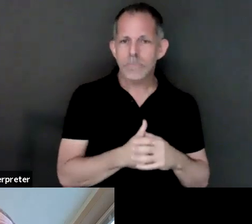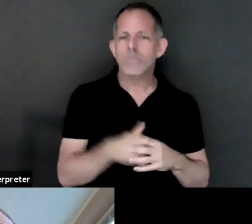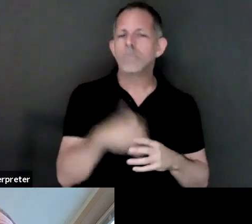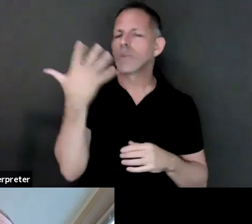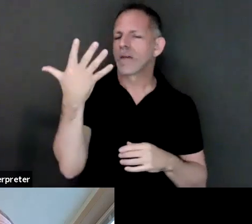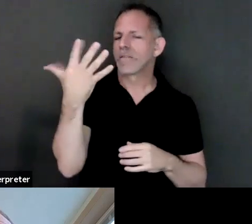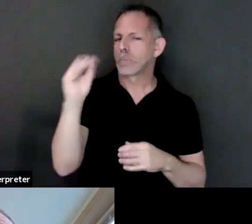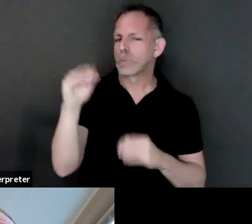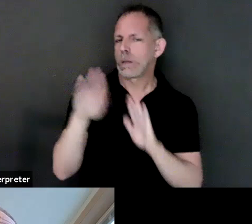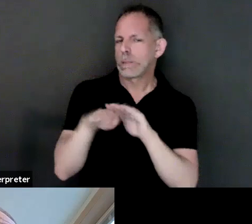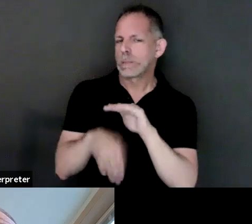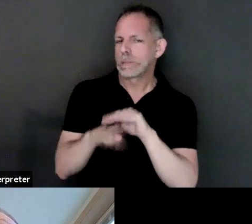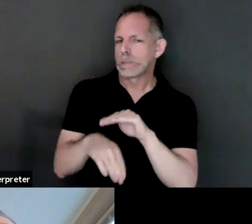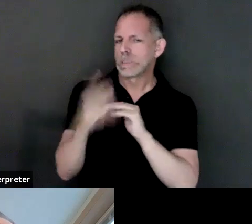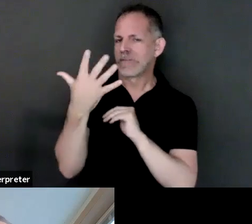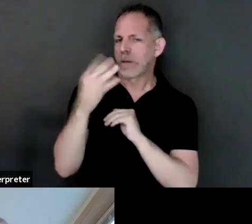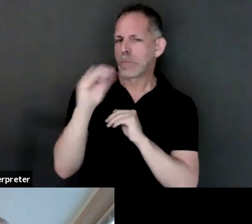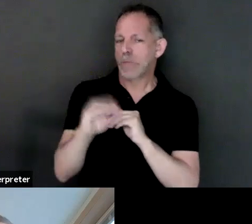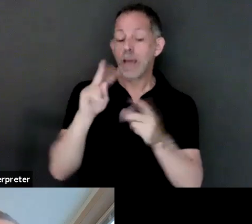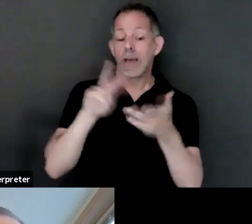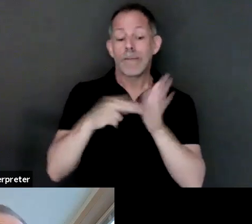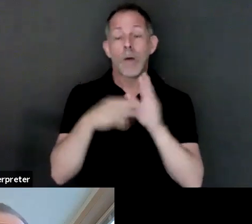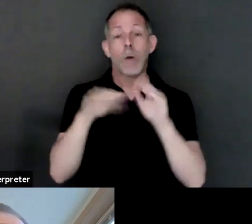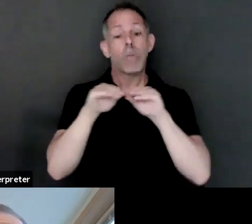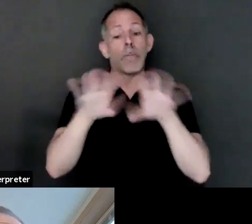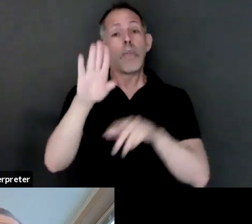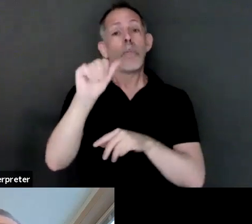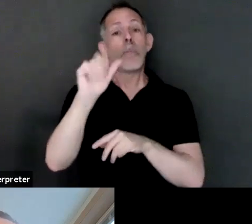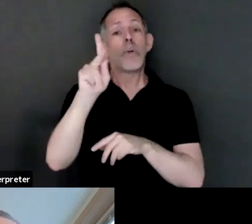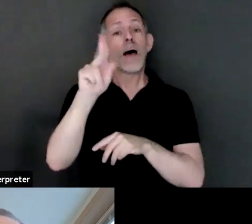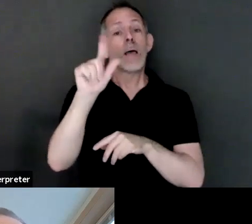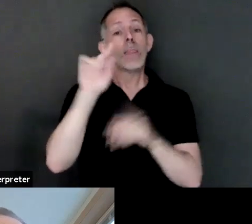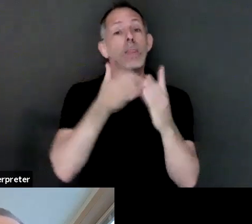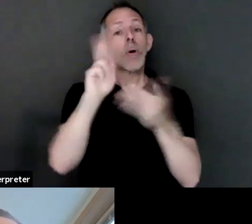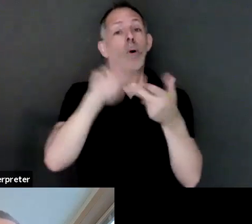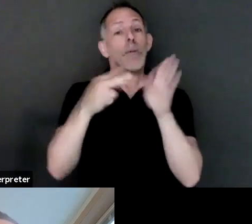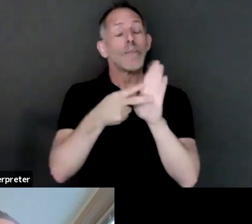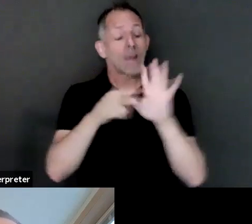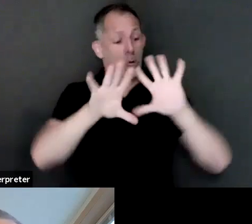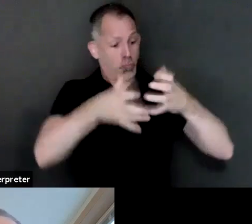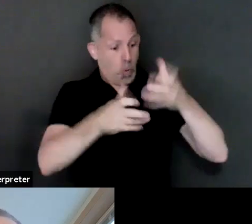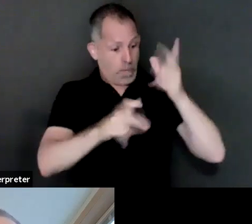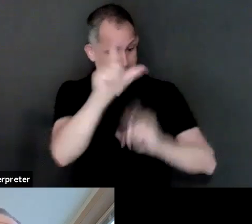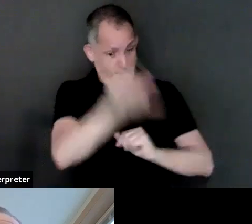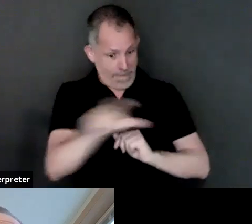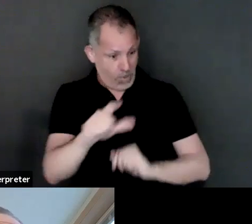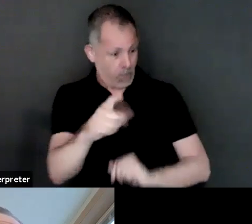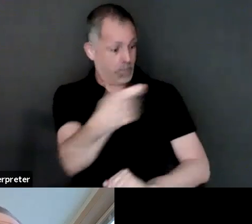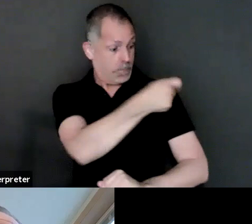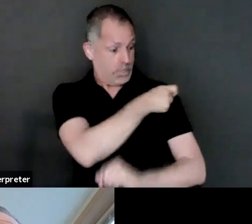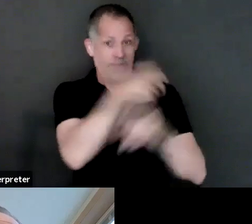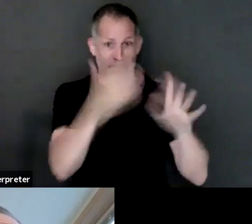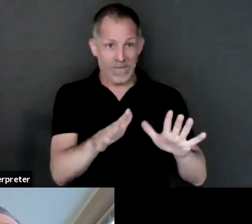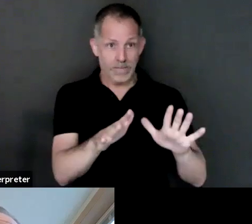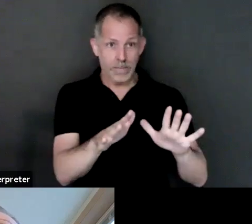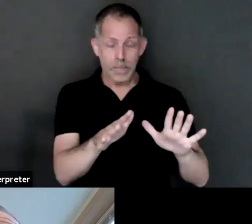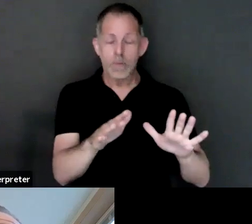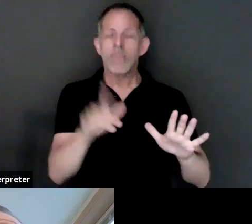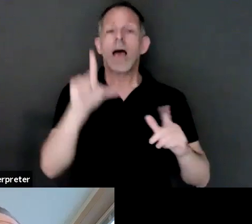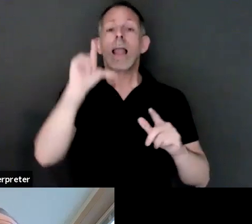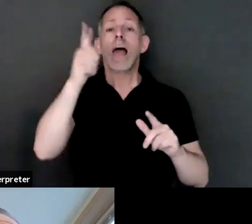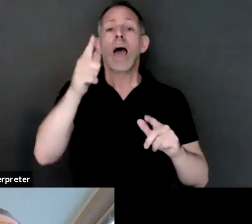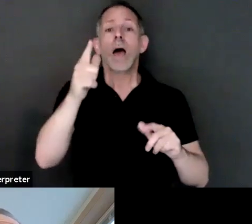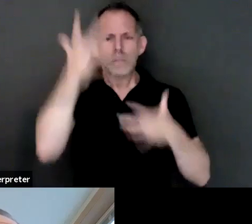prior to June 1, and then a transition period in June. And now the Delta is pretty much everything that's in town. It looks like